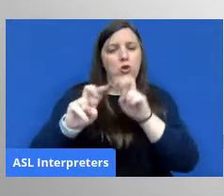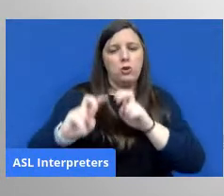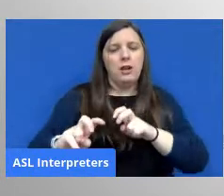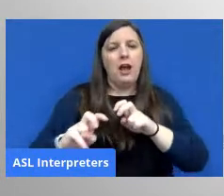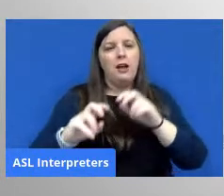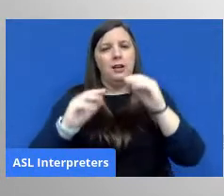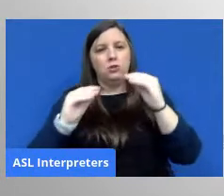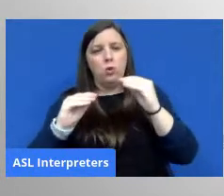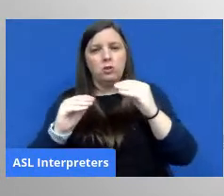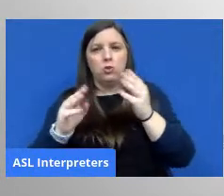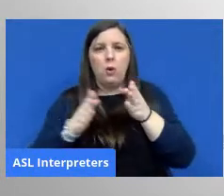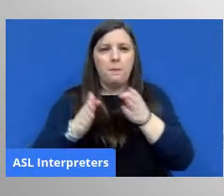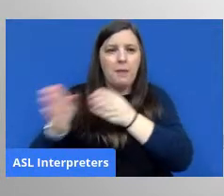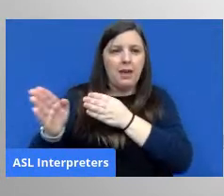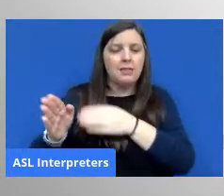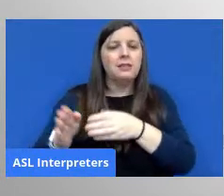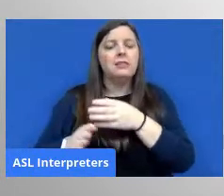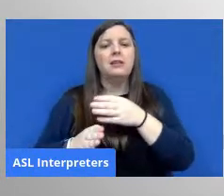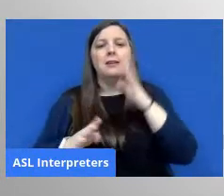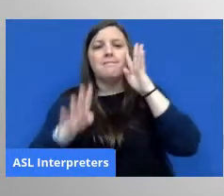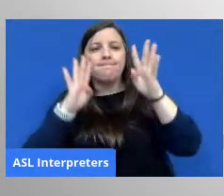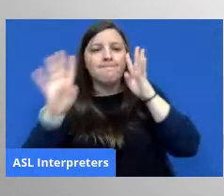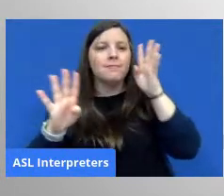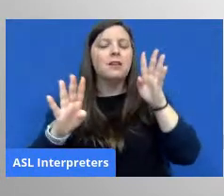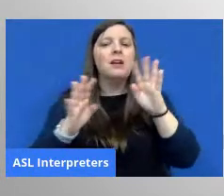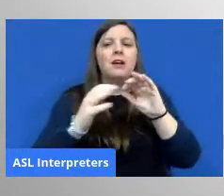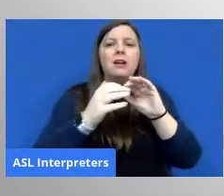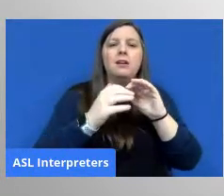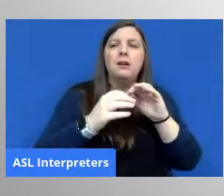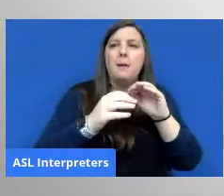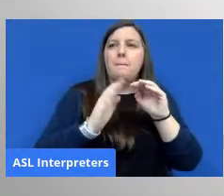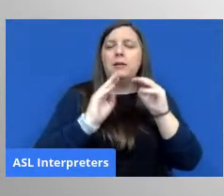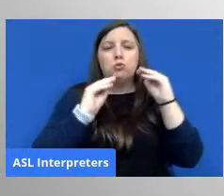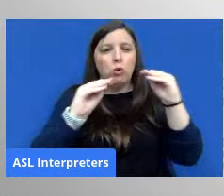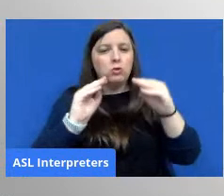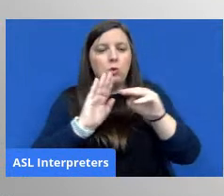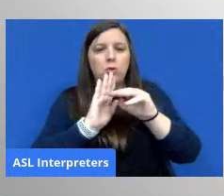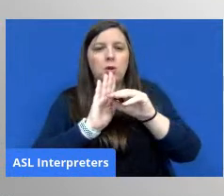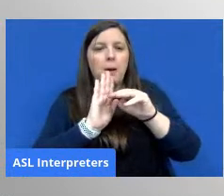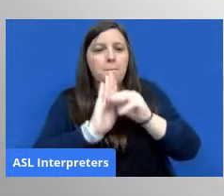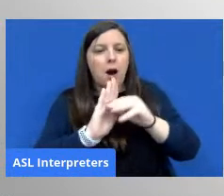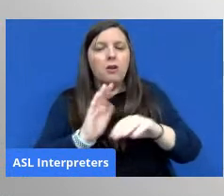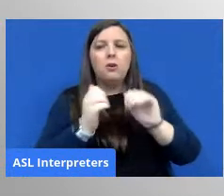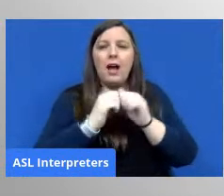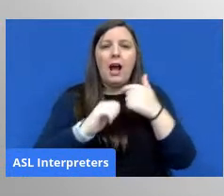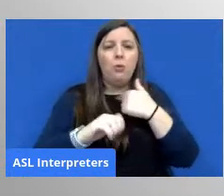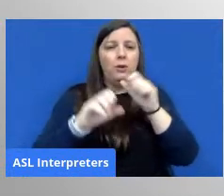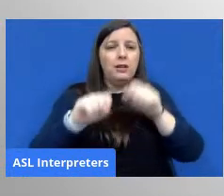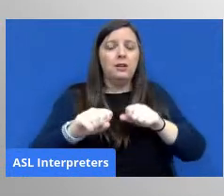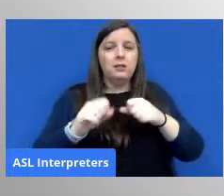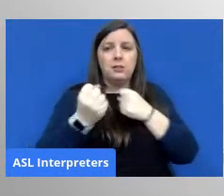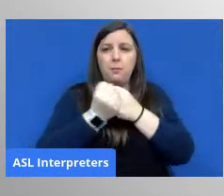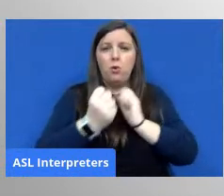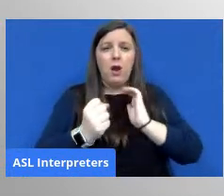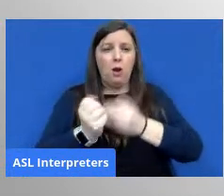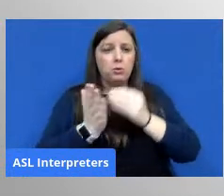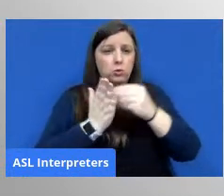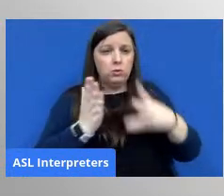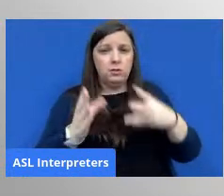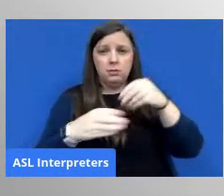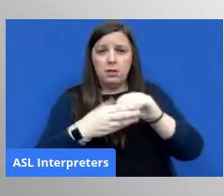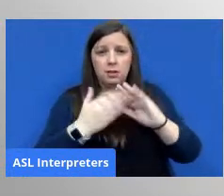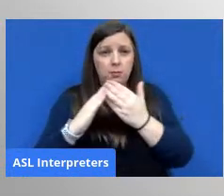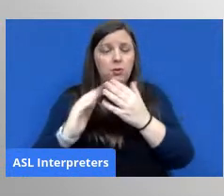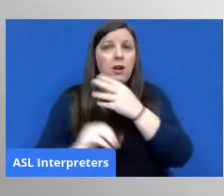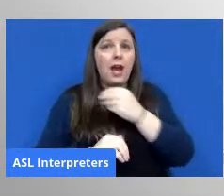in terms of instructional models, how we support our students in the community, and recognizing that